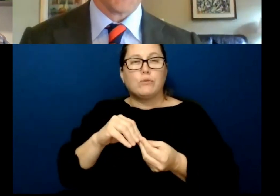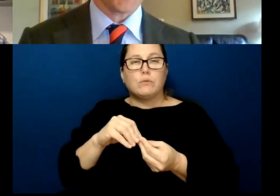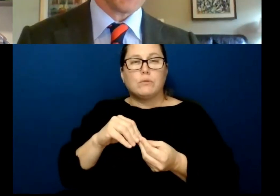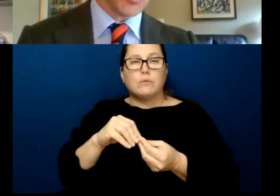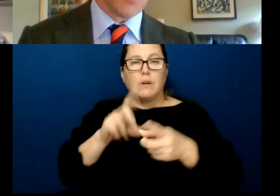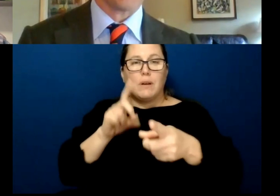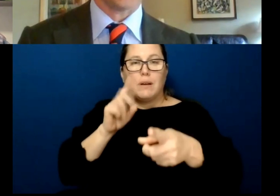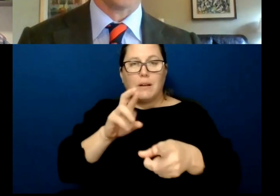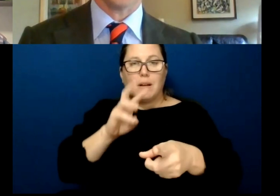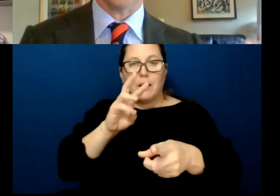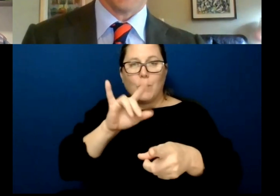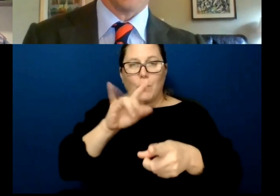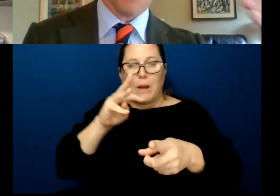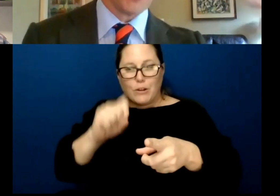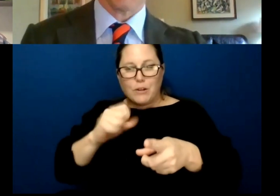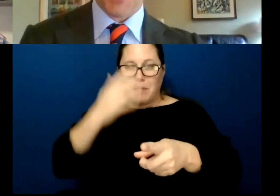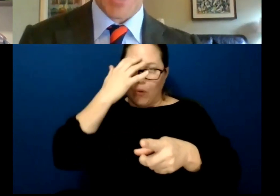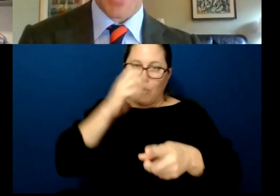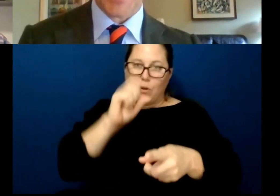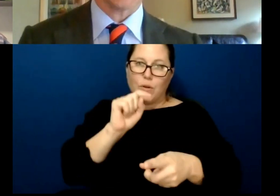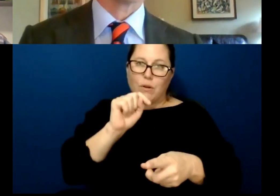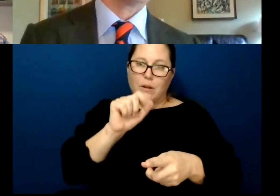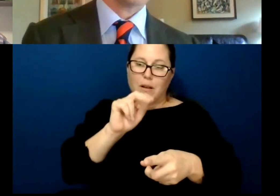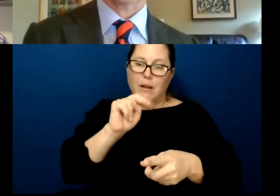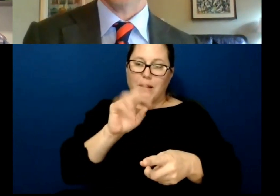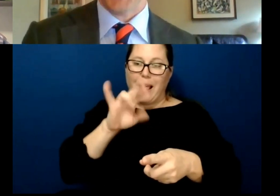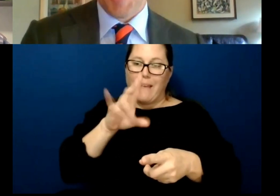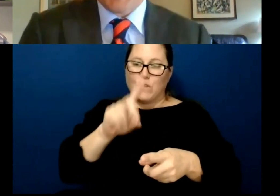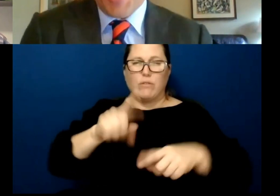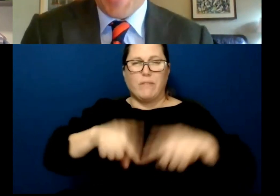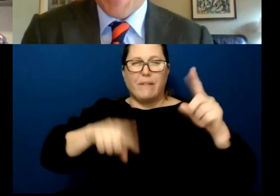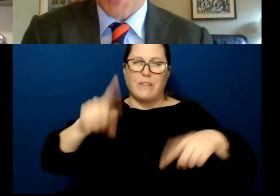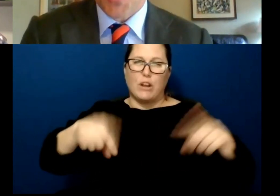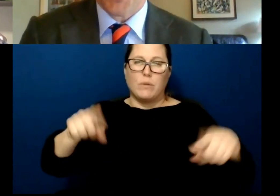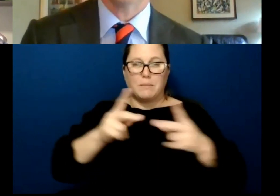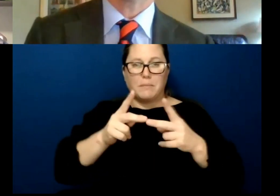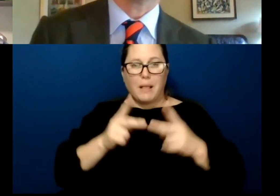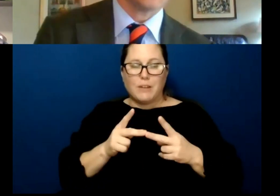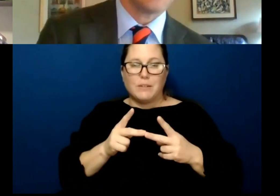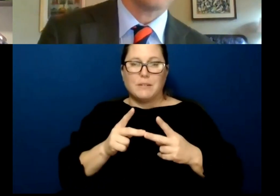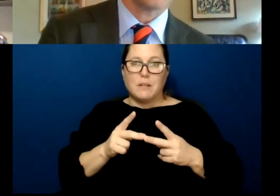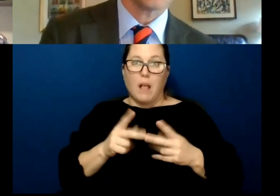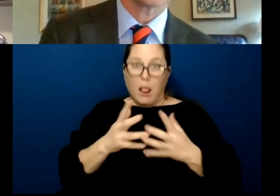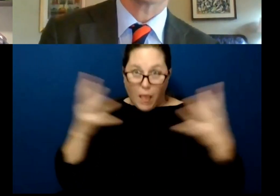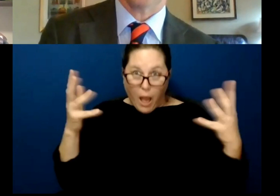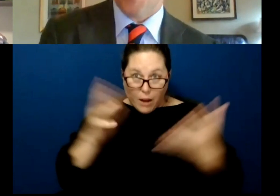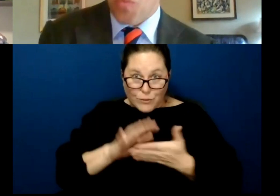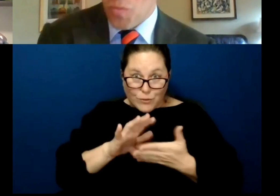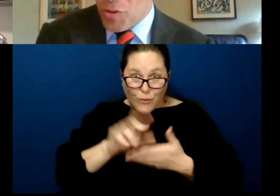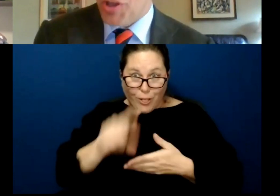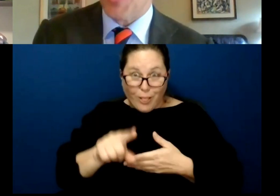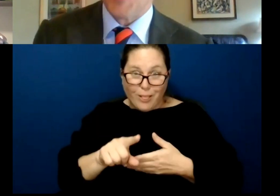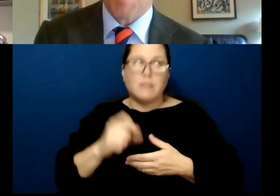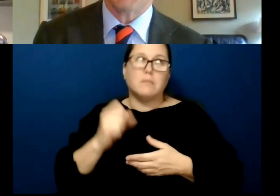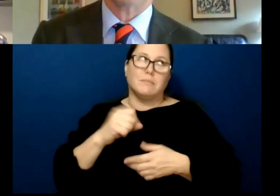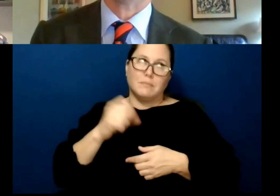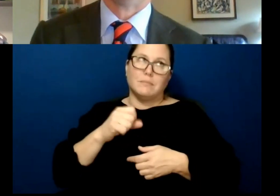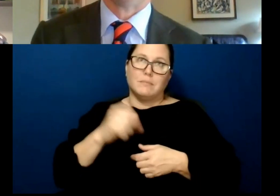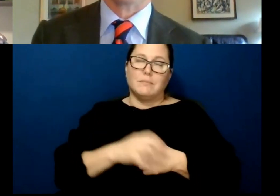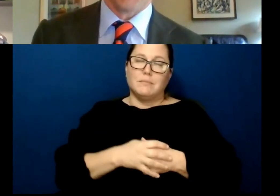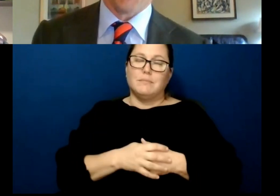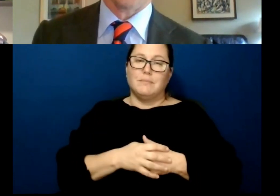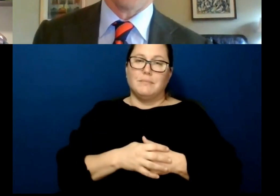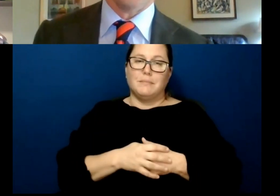at your bio, you were at Stanford, you were at various places, you've been in school, you went a lot of school. Tell us